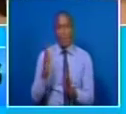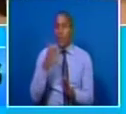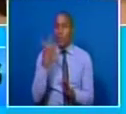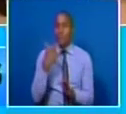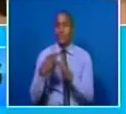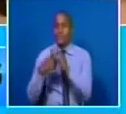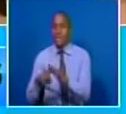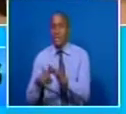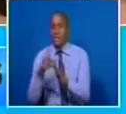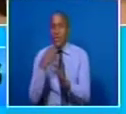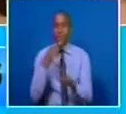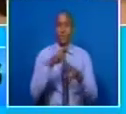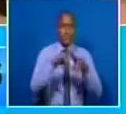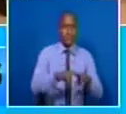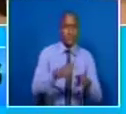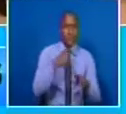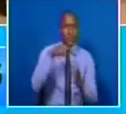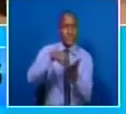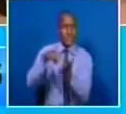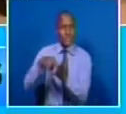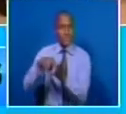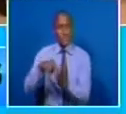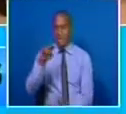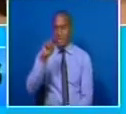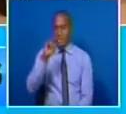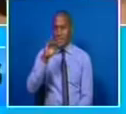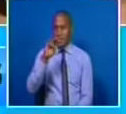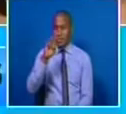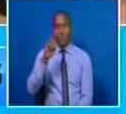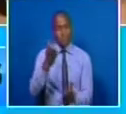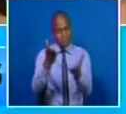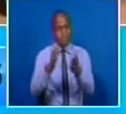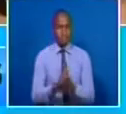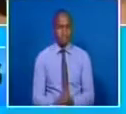gets to sit where and get what question at this debate. Nimrod Tabu is leading us through that. Nimrod?